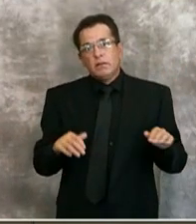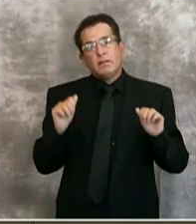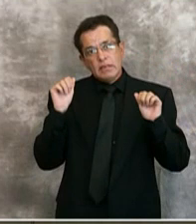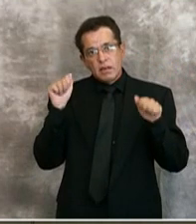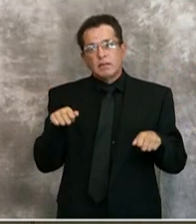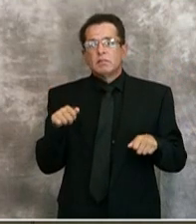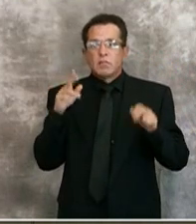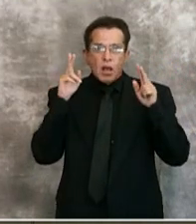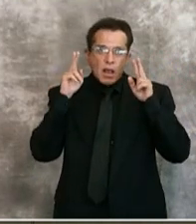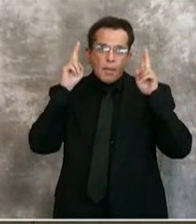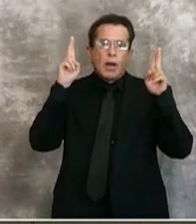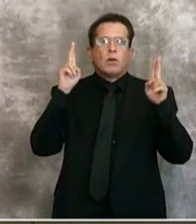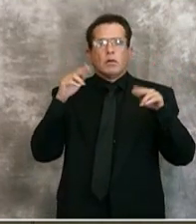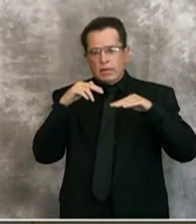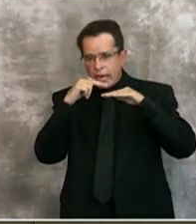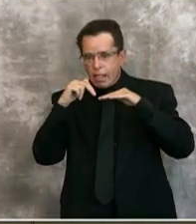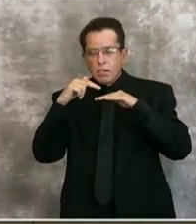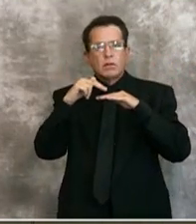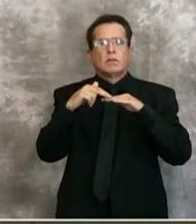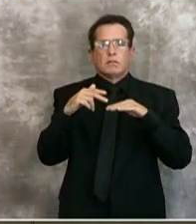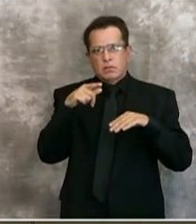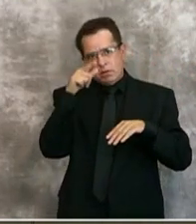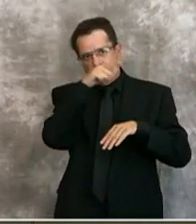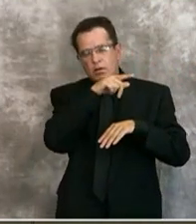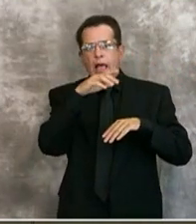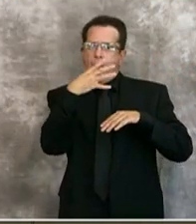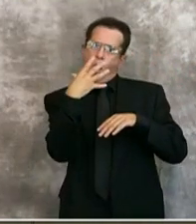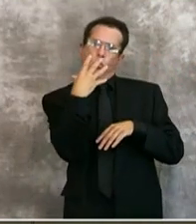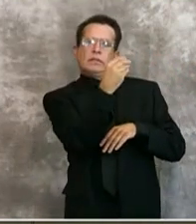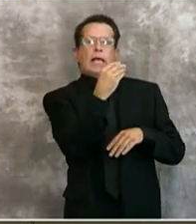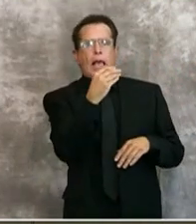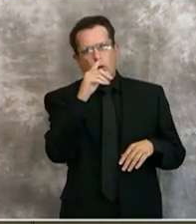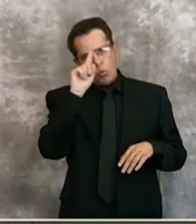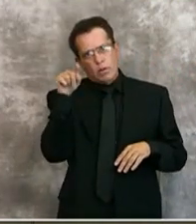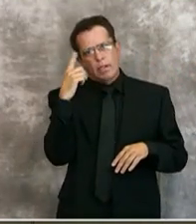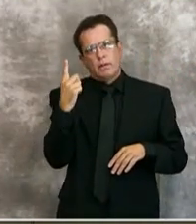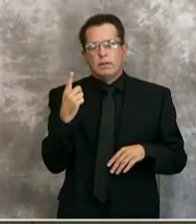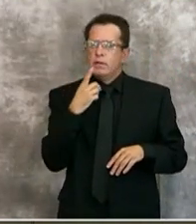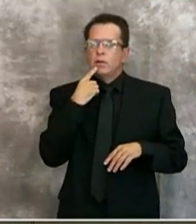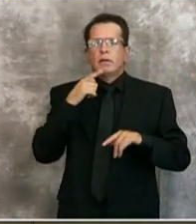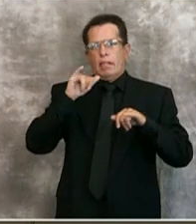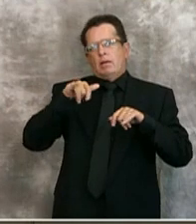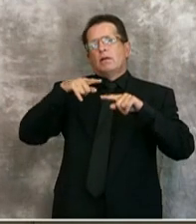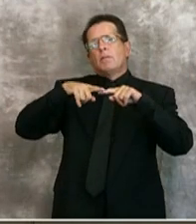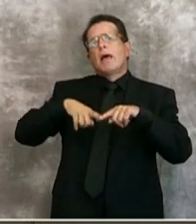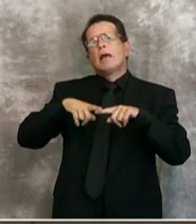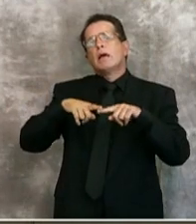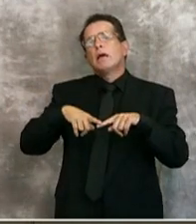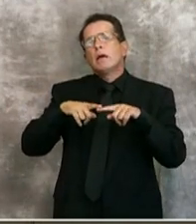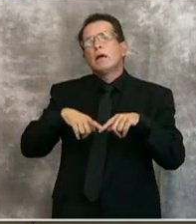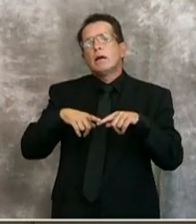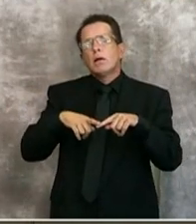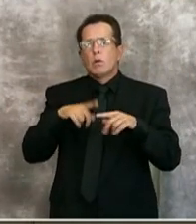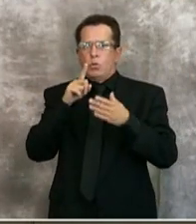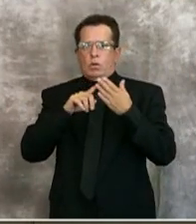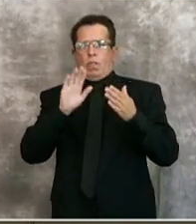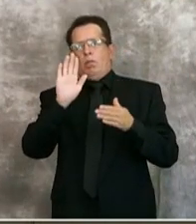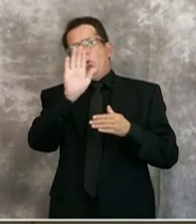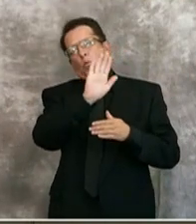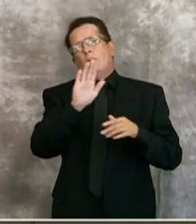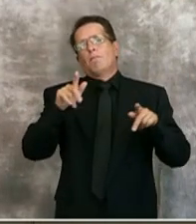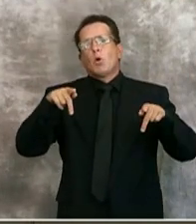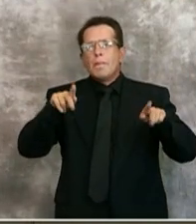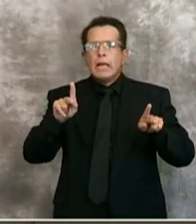do what they do outside or on the sidewalk, but again, that would depend on what permits